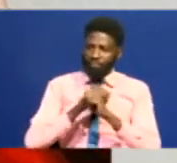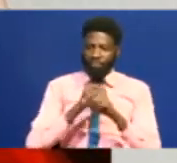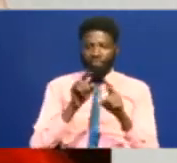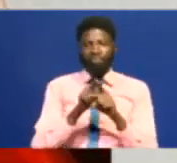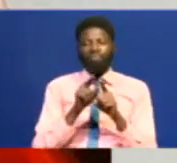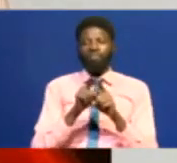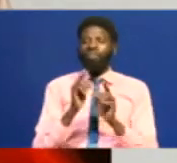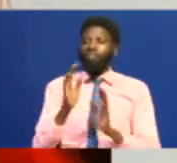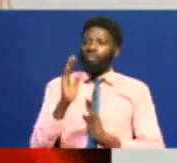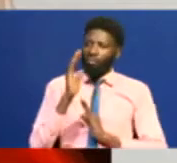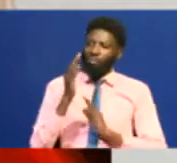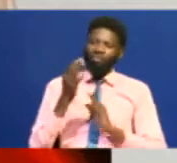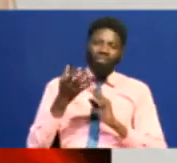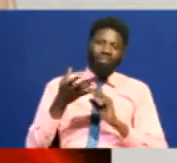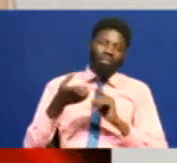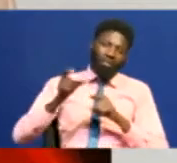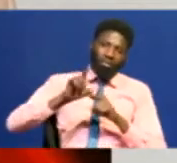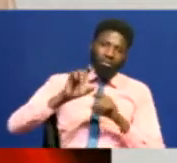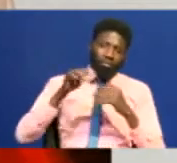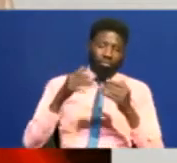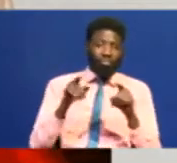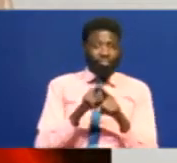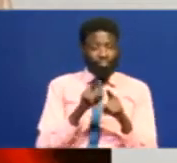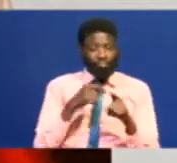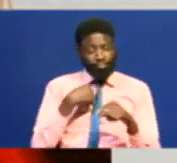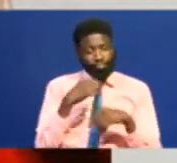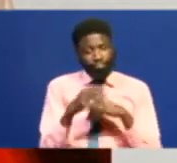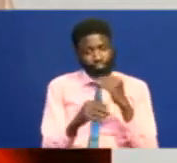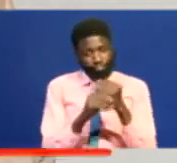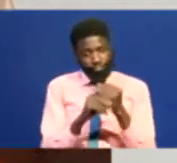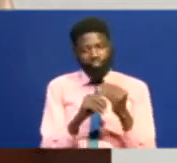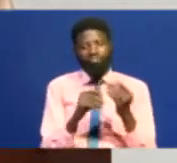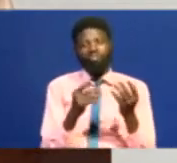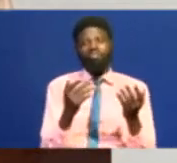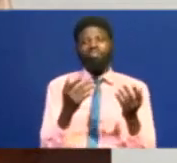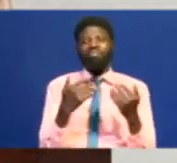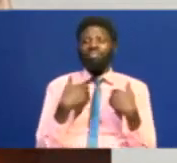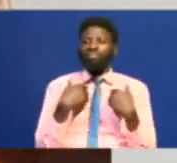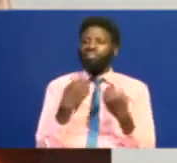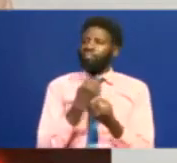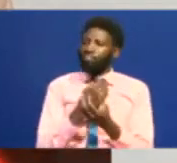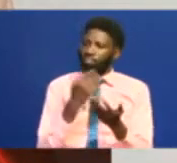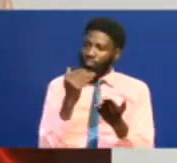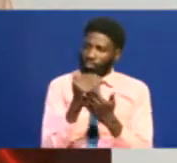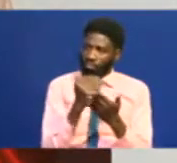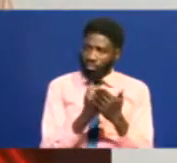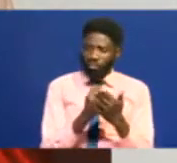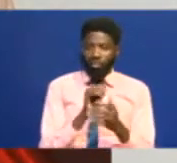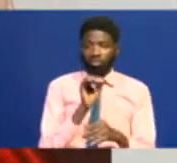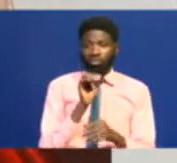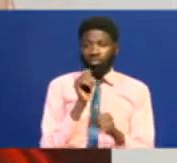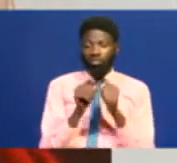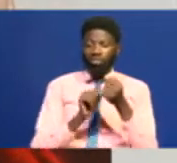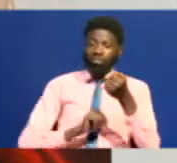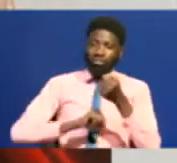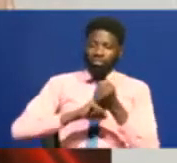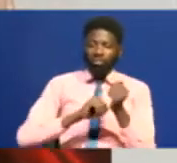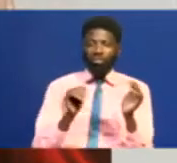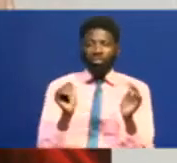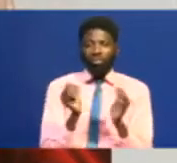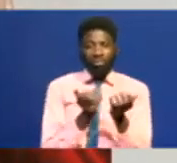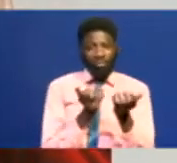put in security measures. And maybe in addition to that, I would also like to mention that there are various programs, you know, that support startups in ensuring that